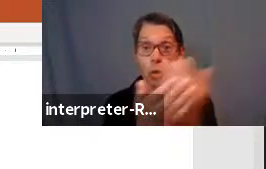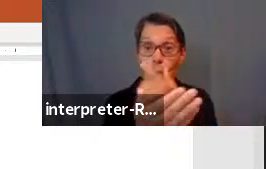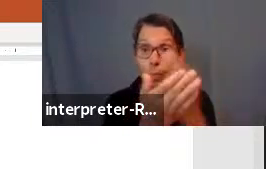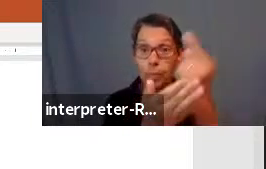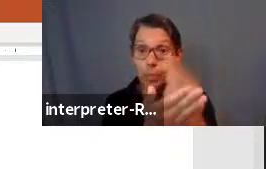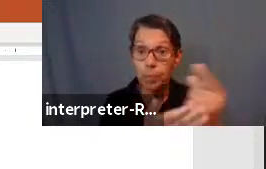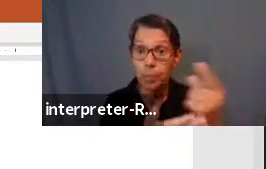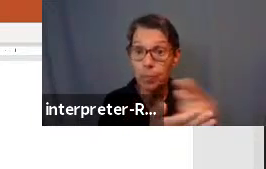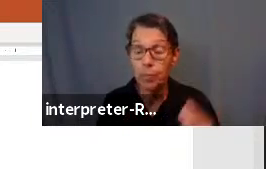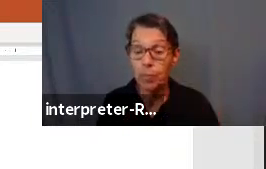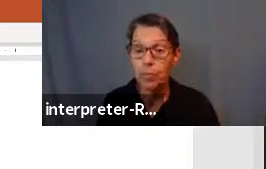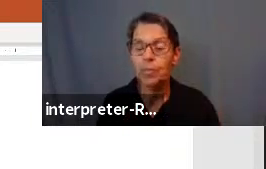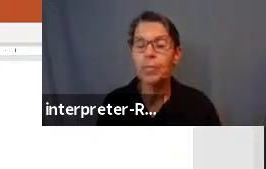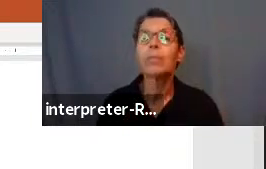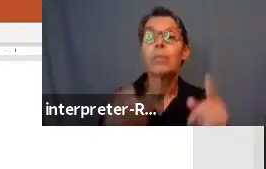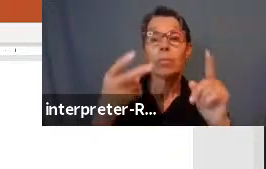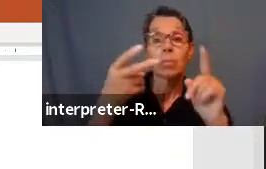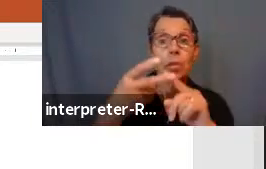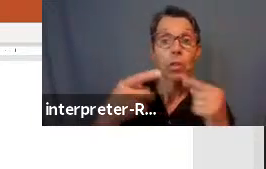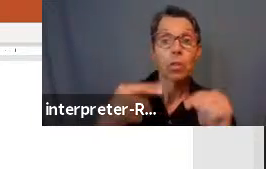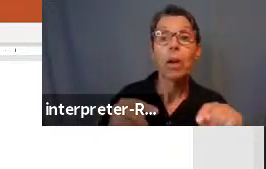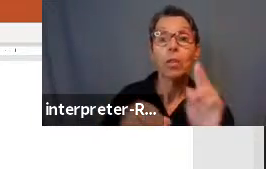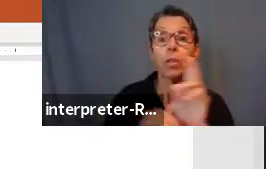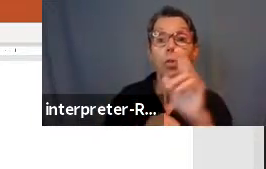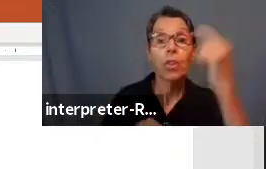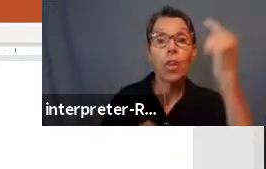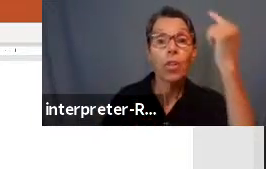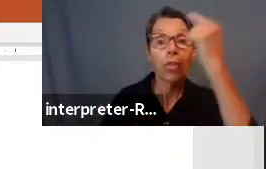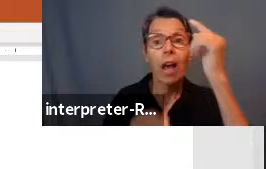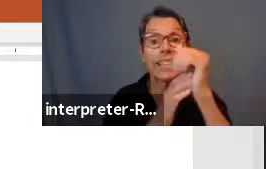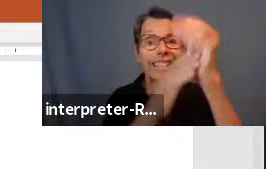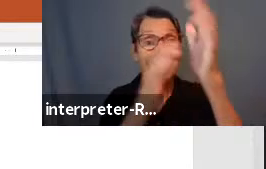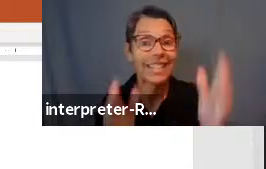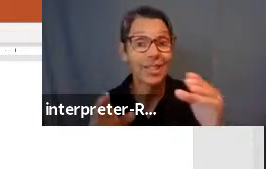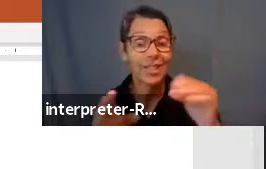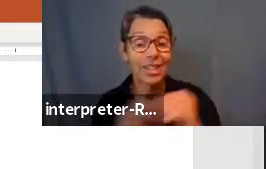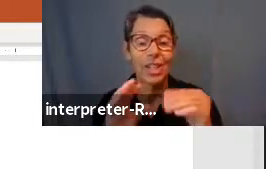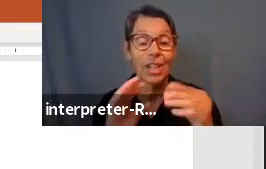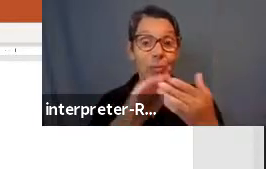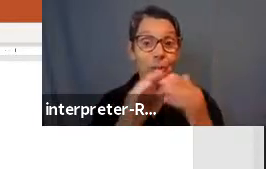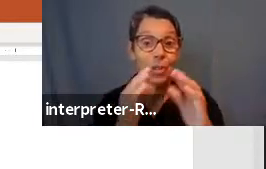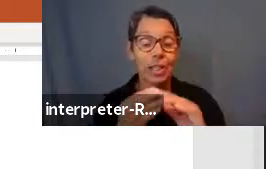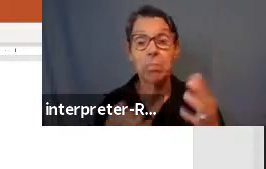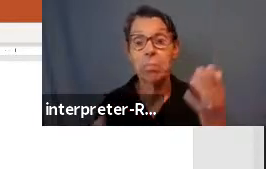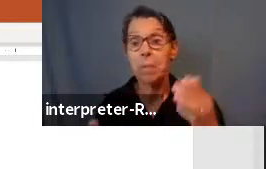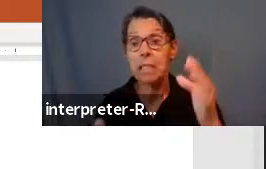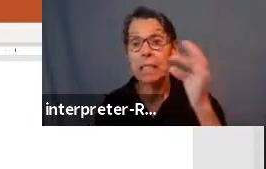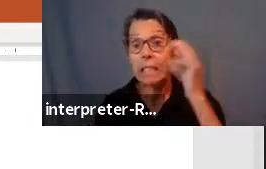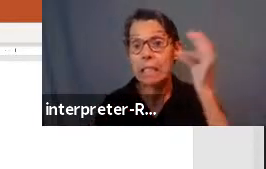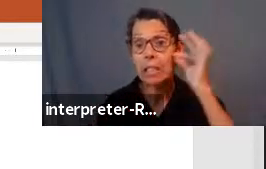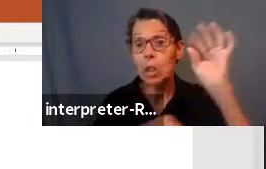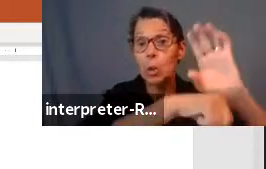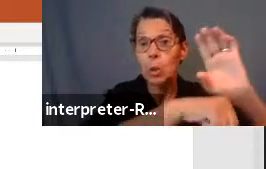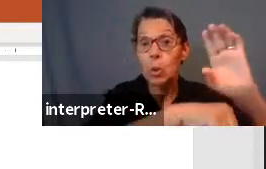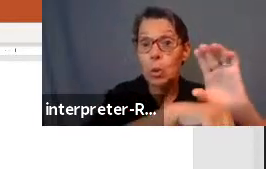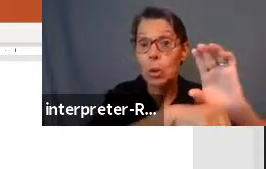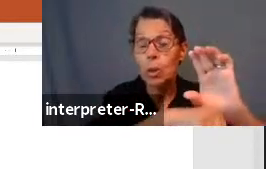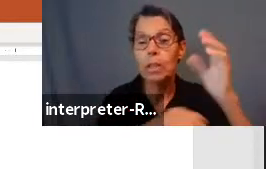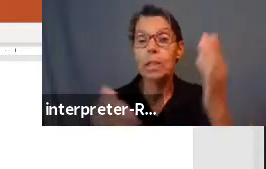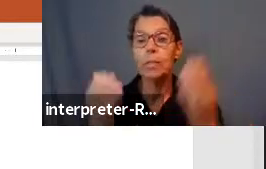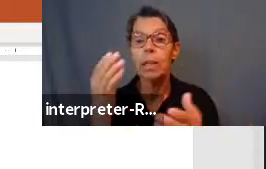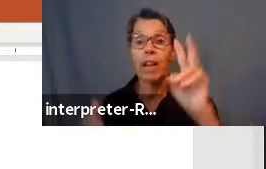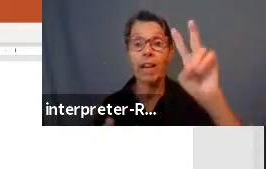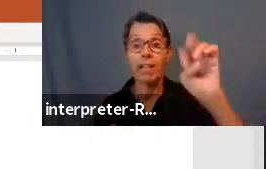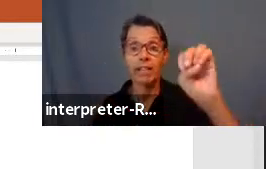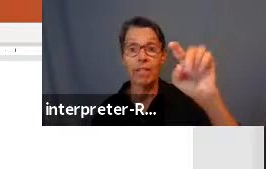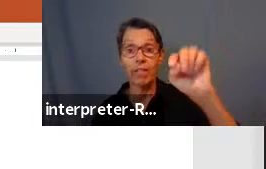we try to use thought leaders in the community, whether that is our Native American churches, whether that is our veterans